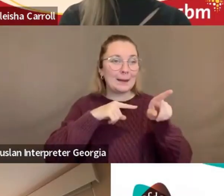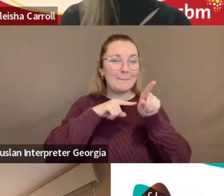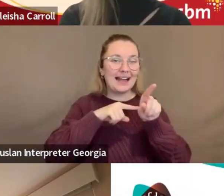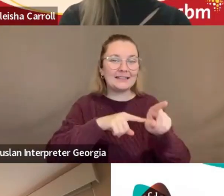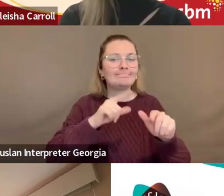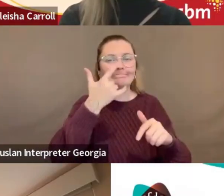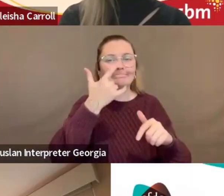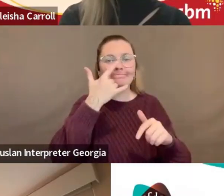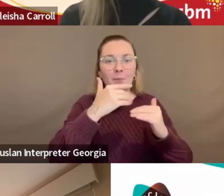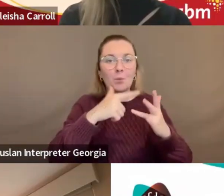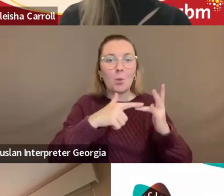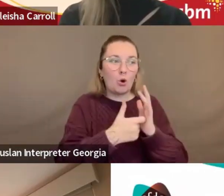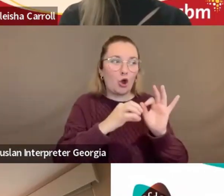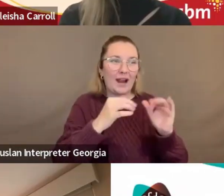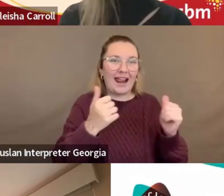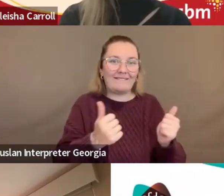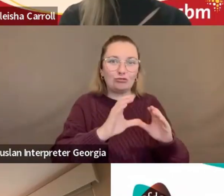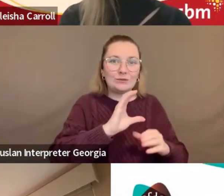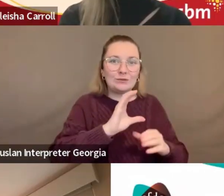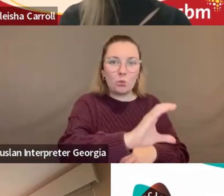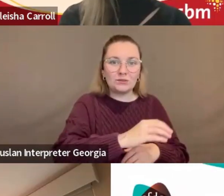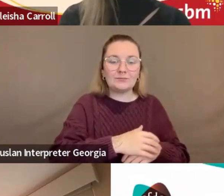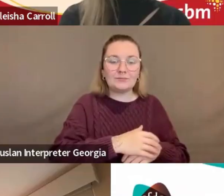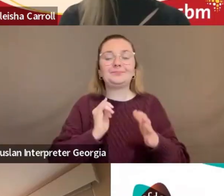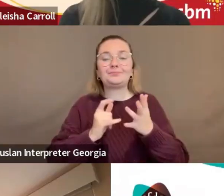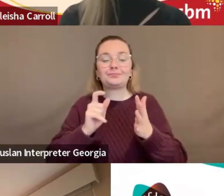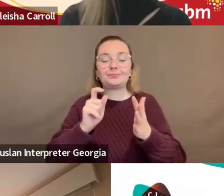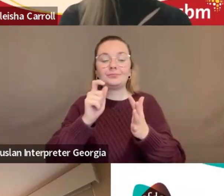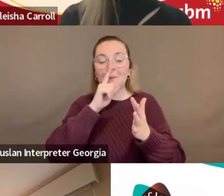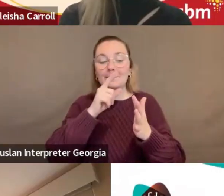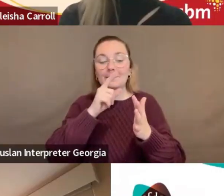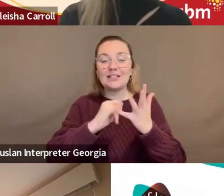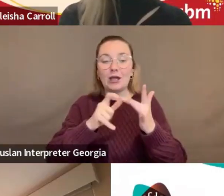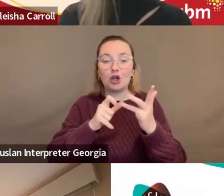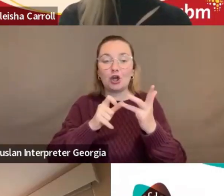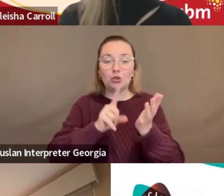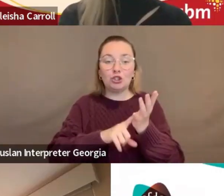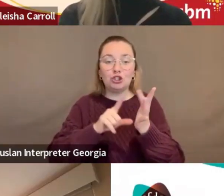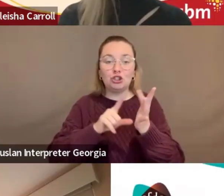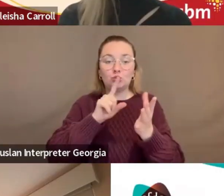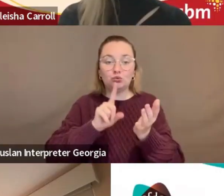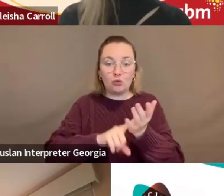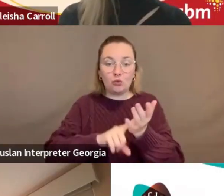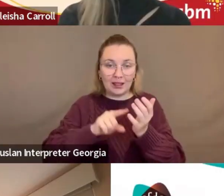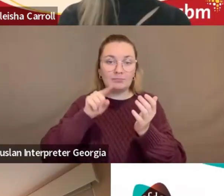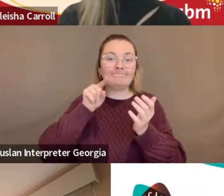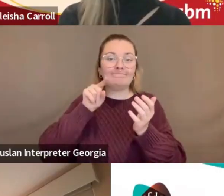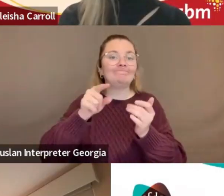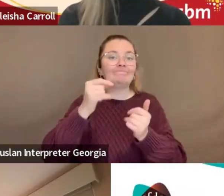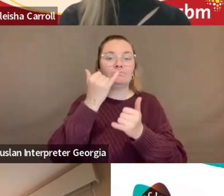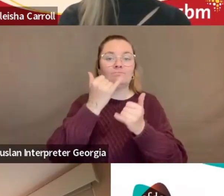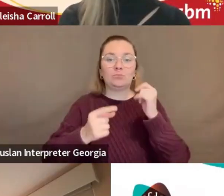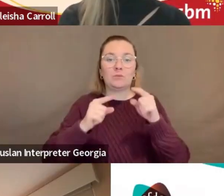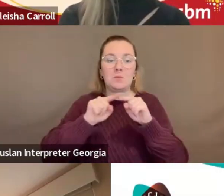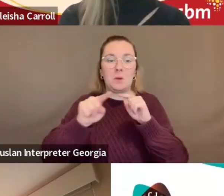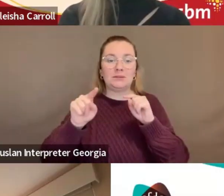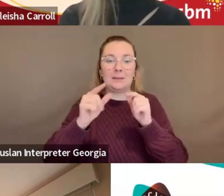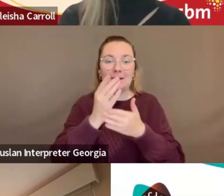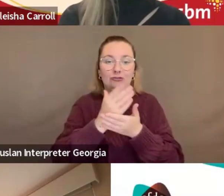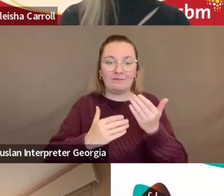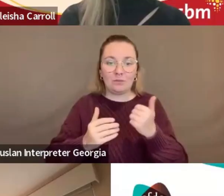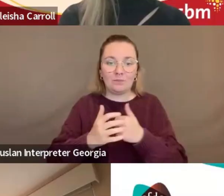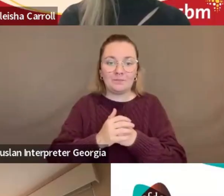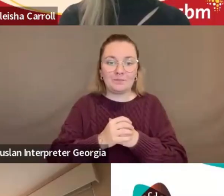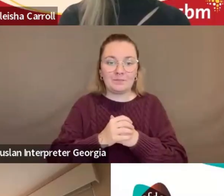or under-resourced. So people with psychosocial disabilities in particular remain among the most marginalised, as we all know. They are